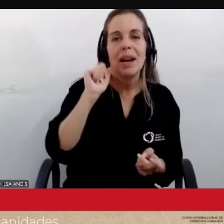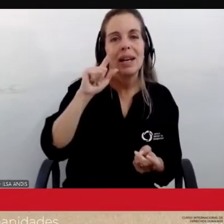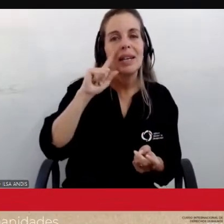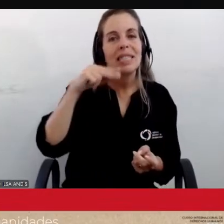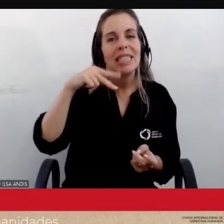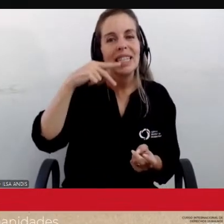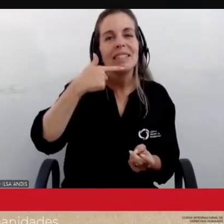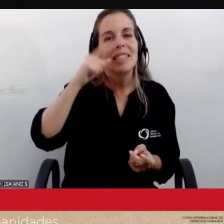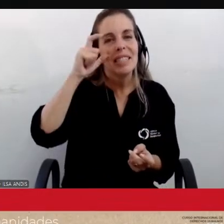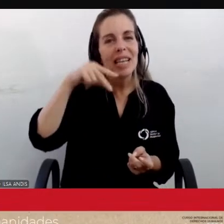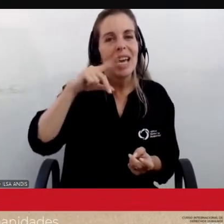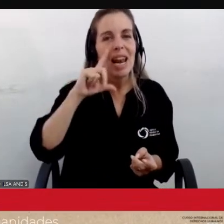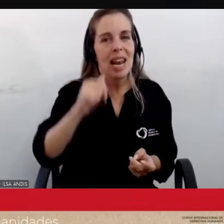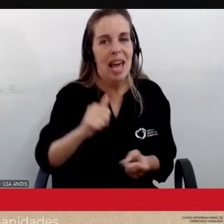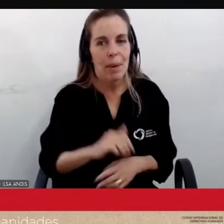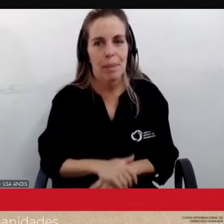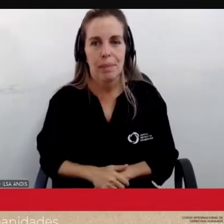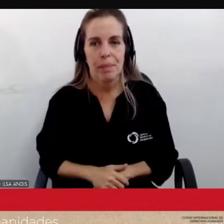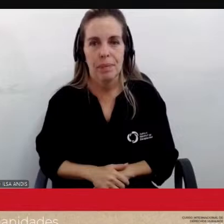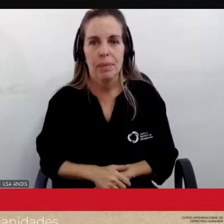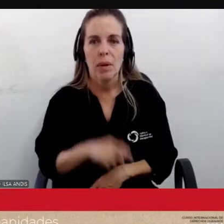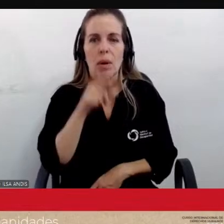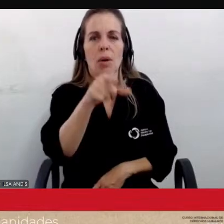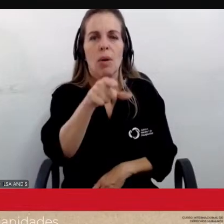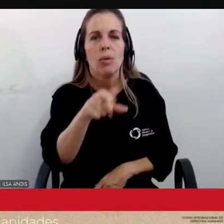this fight as well.